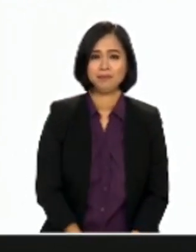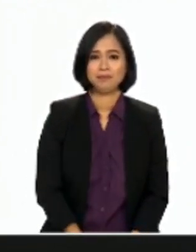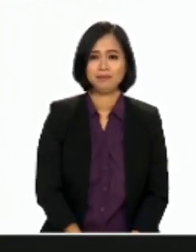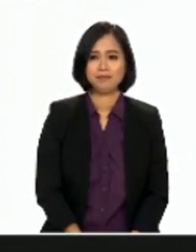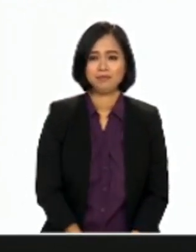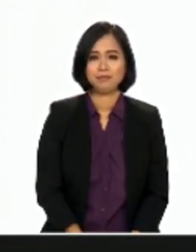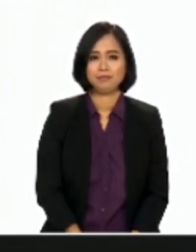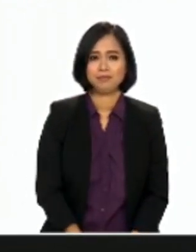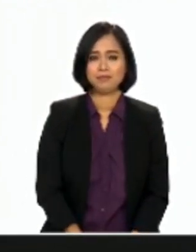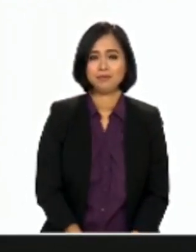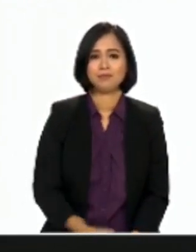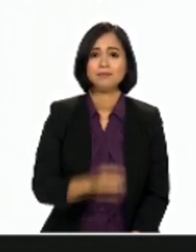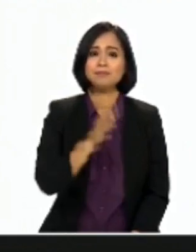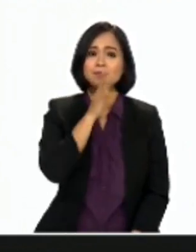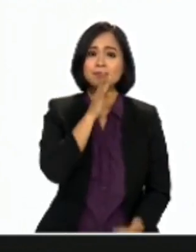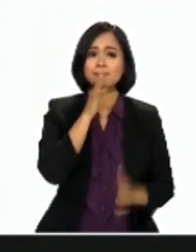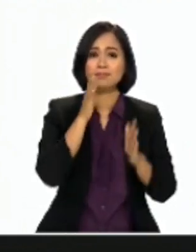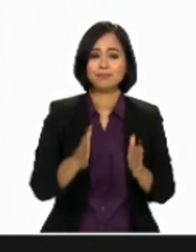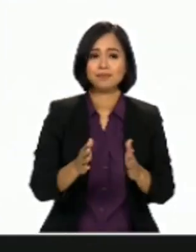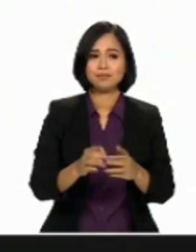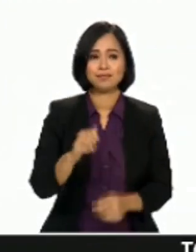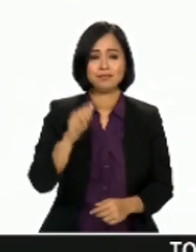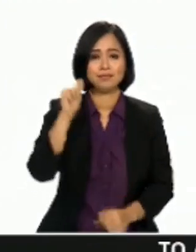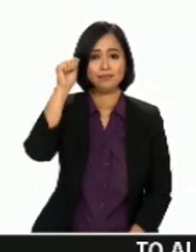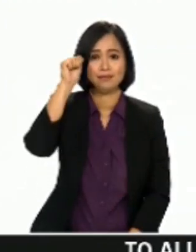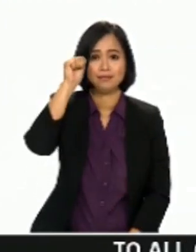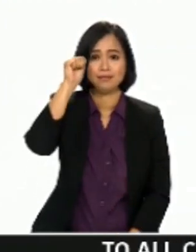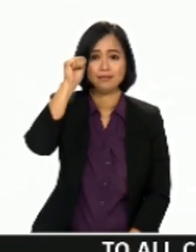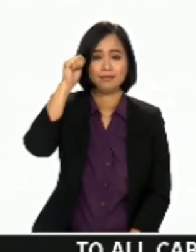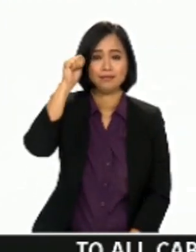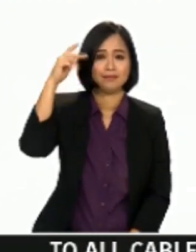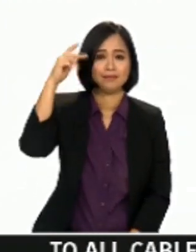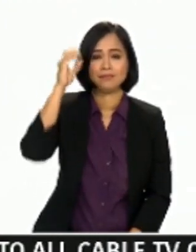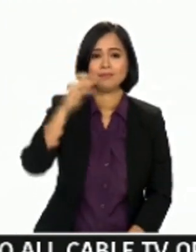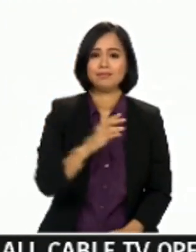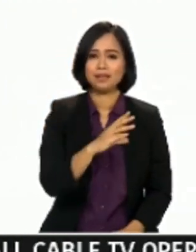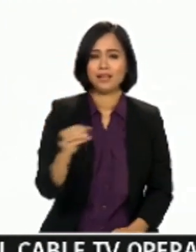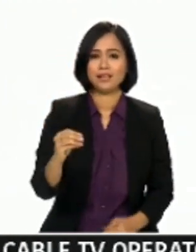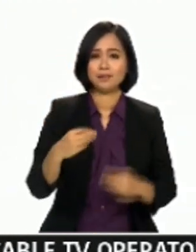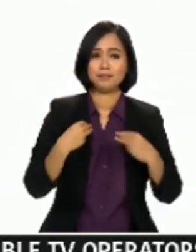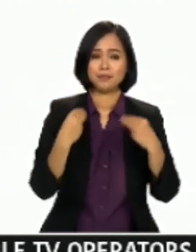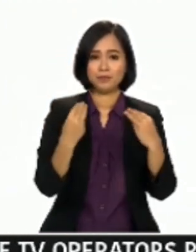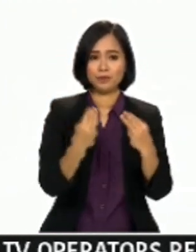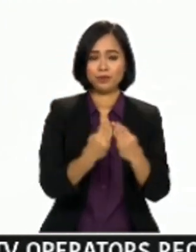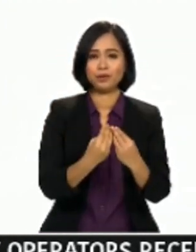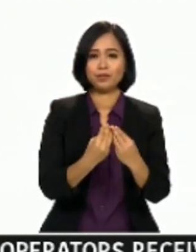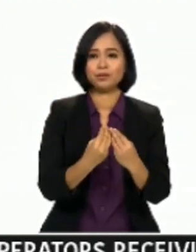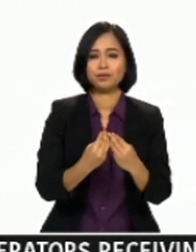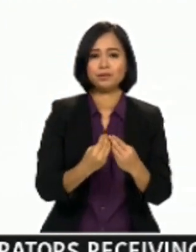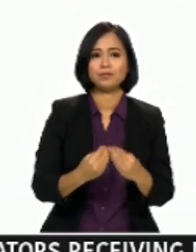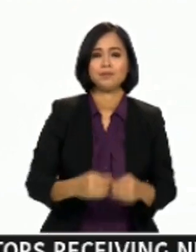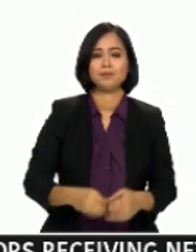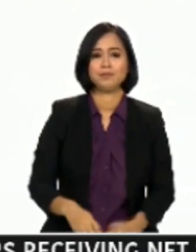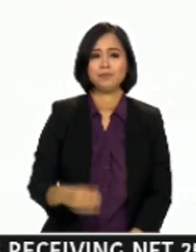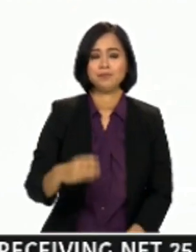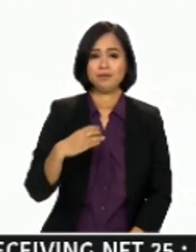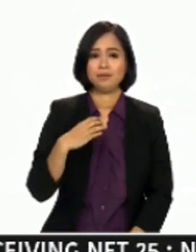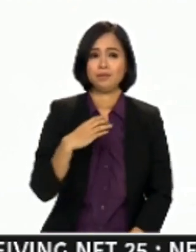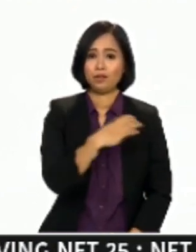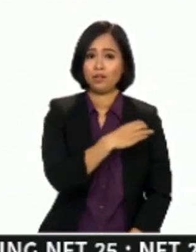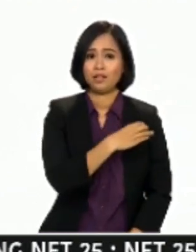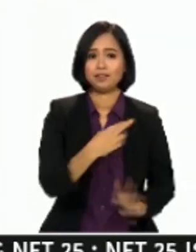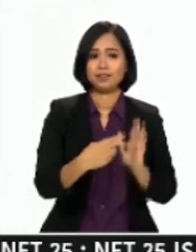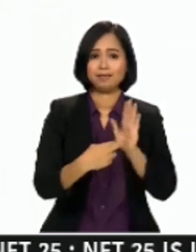House Speaker Alan Peter Cayetano and the honorable members of the House of